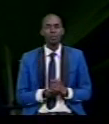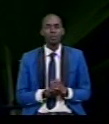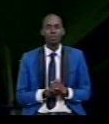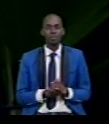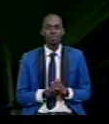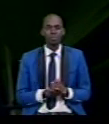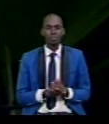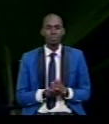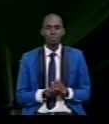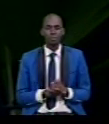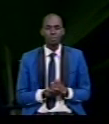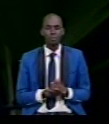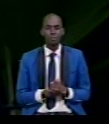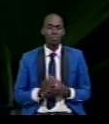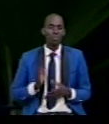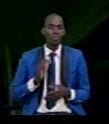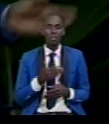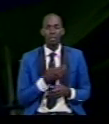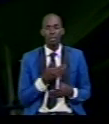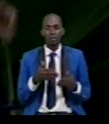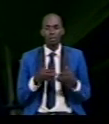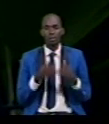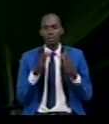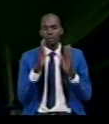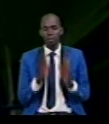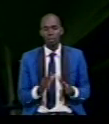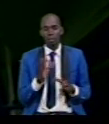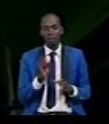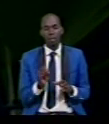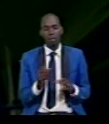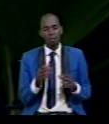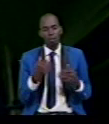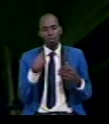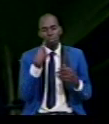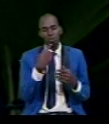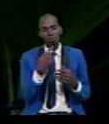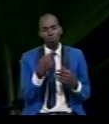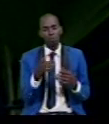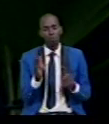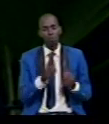Our overseers, as we interview them, let's